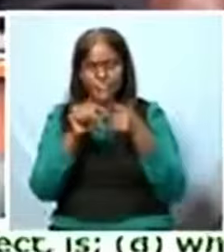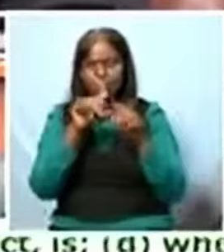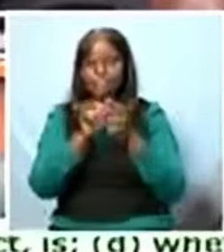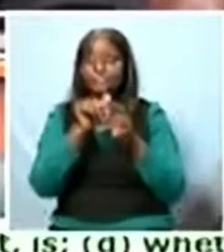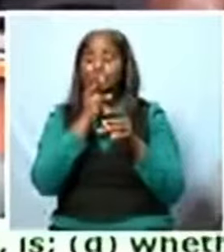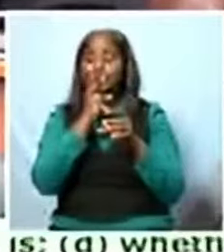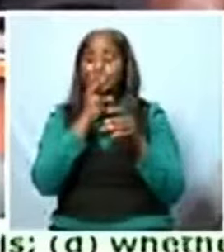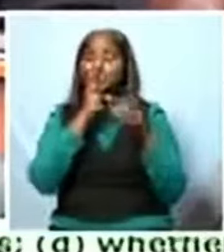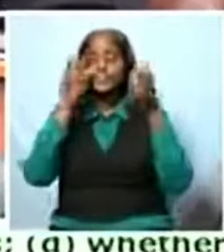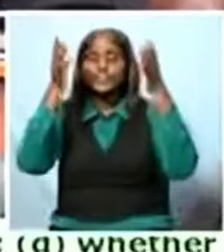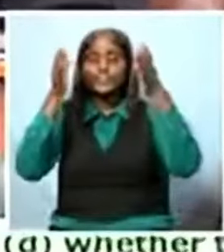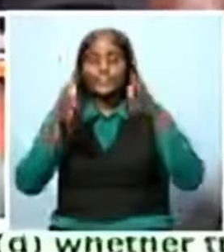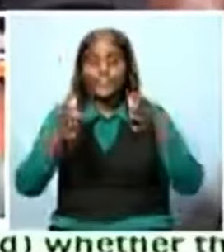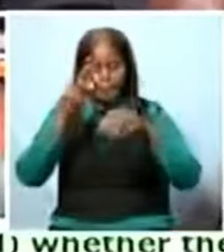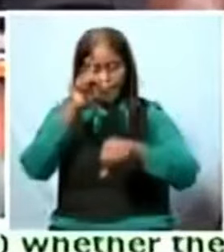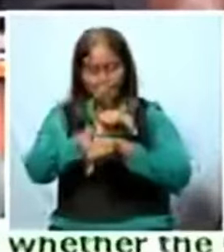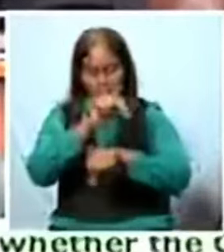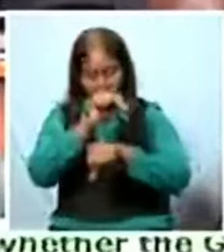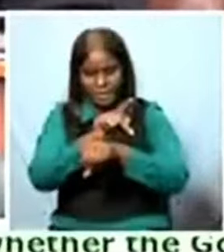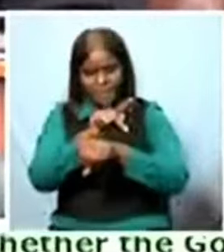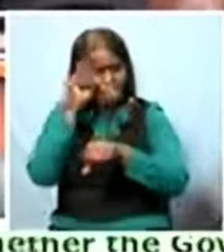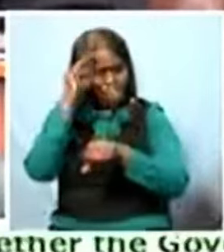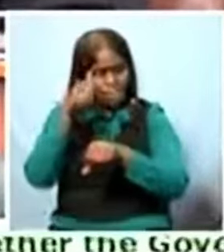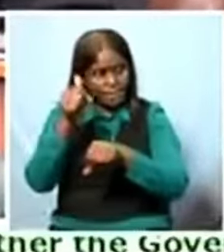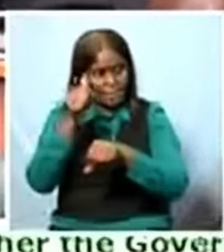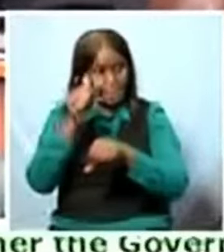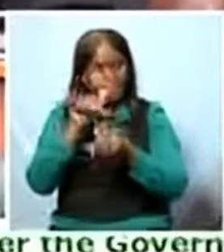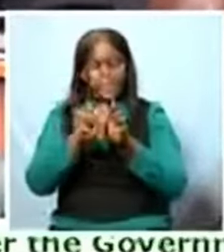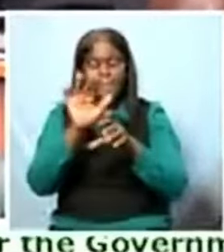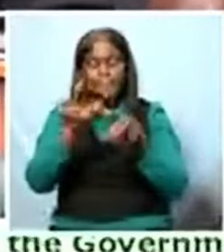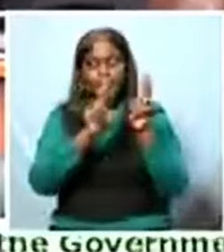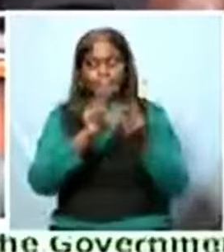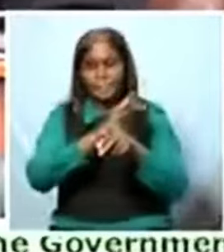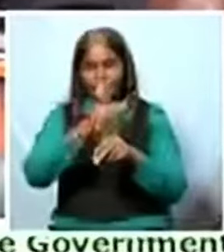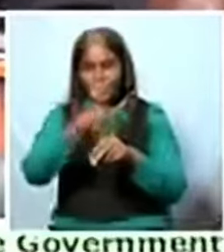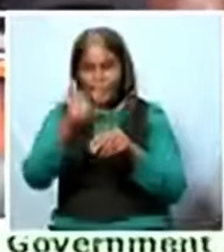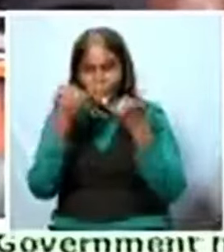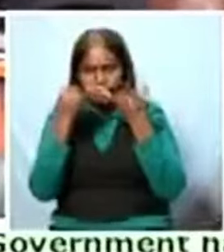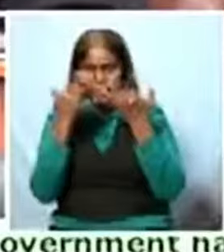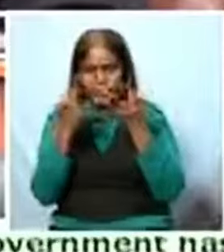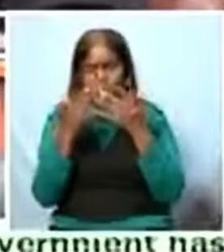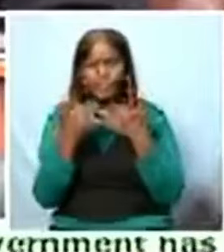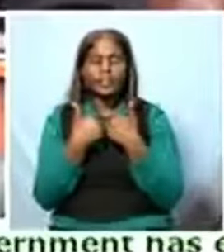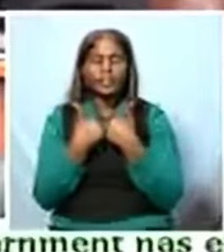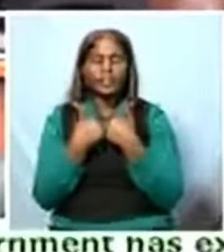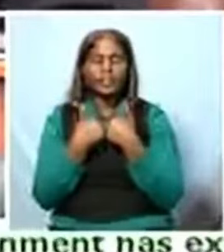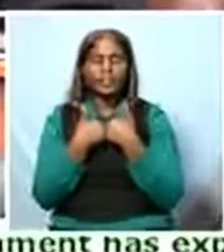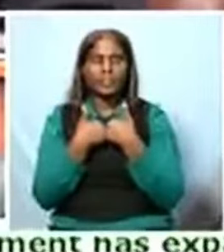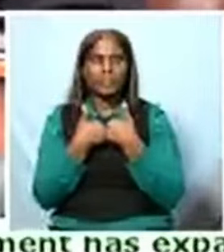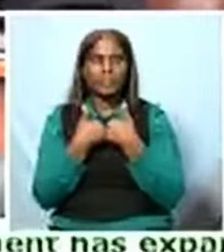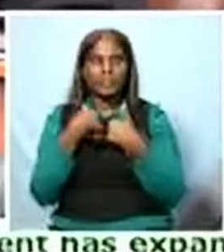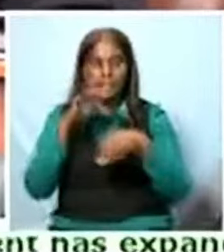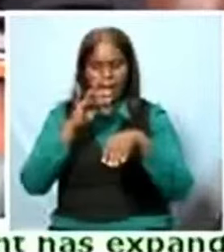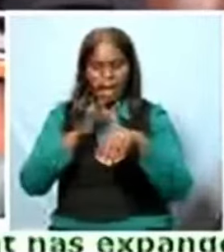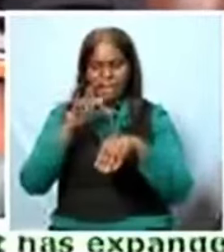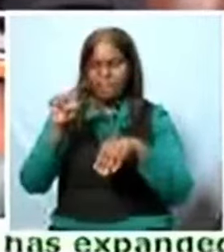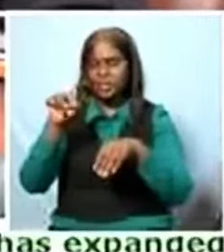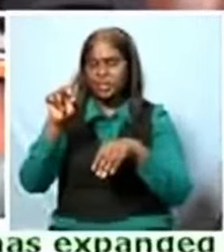tank project. Minister, in your response, you have indicated that at